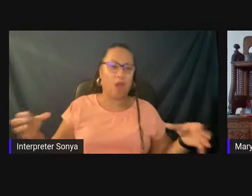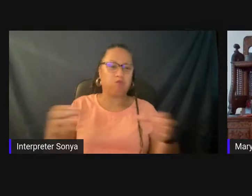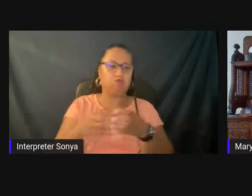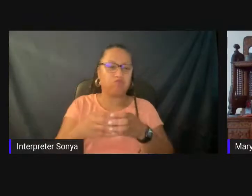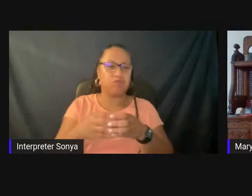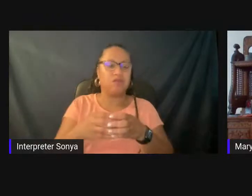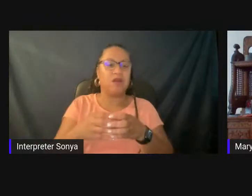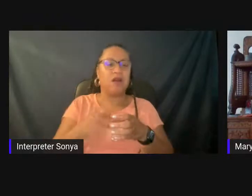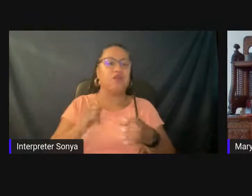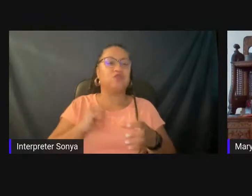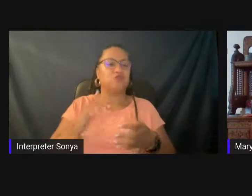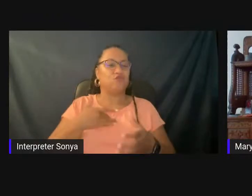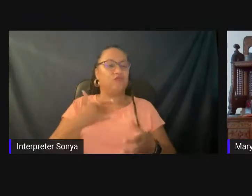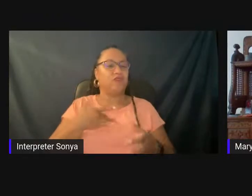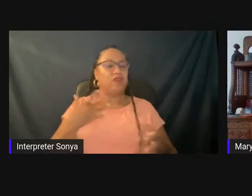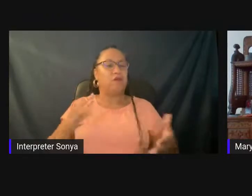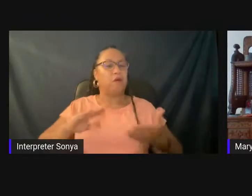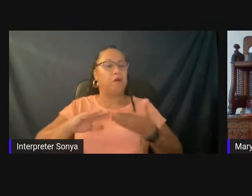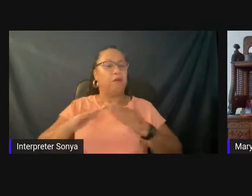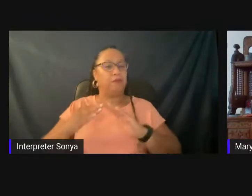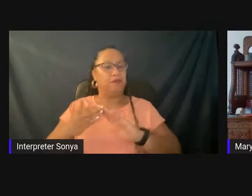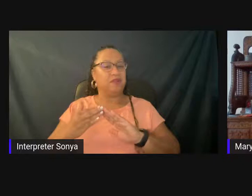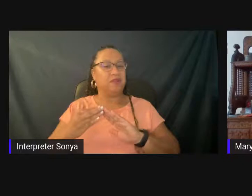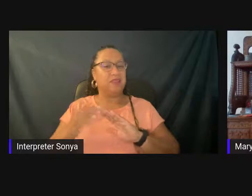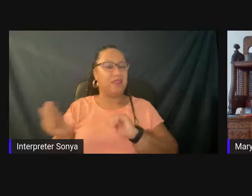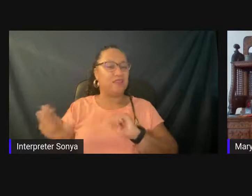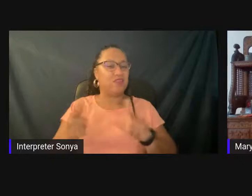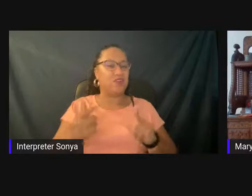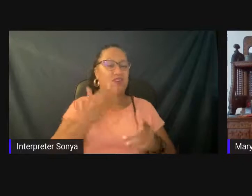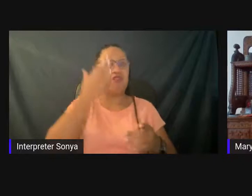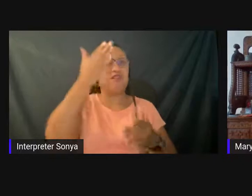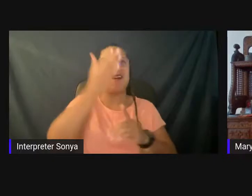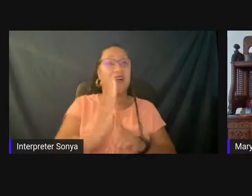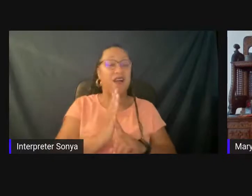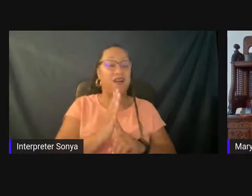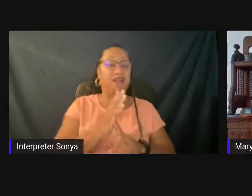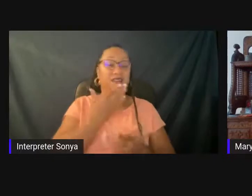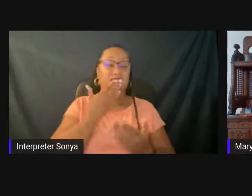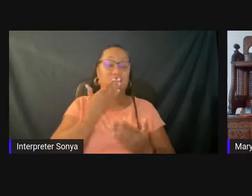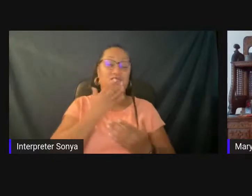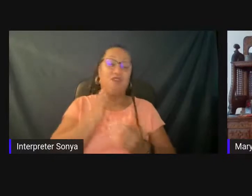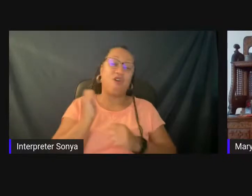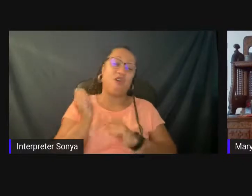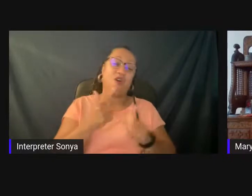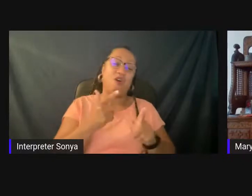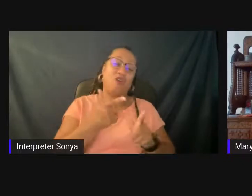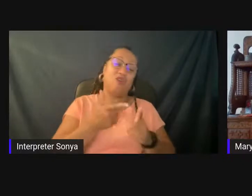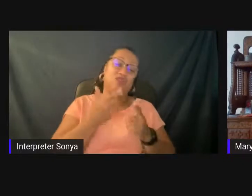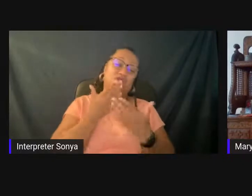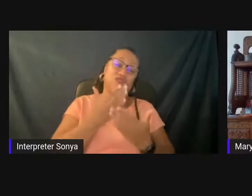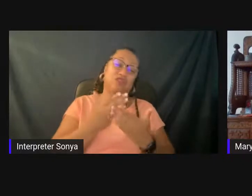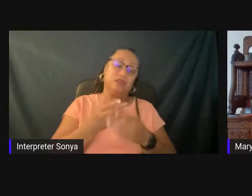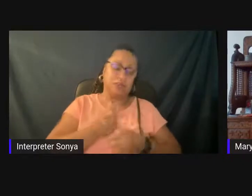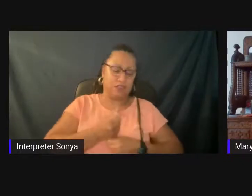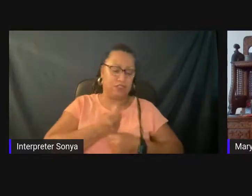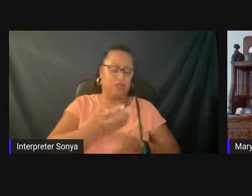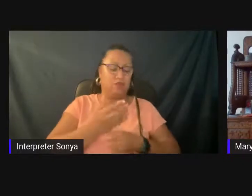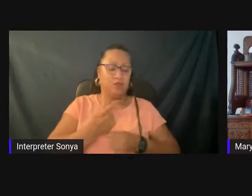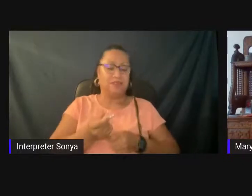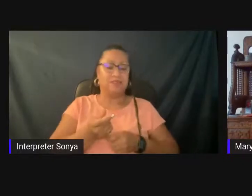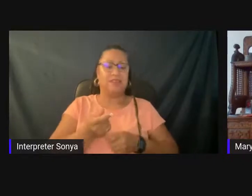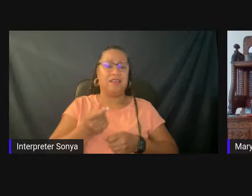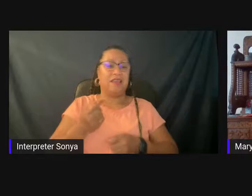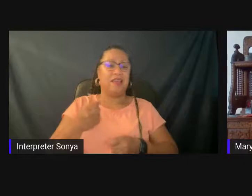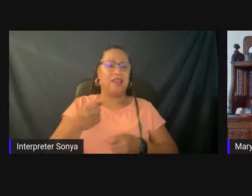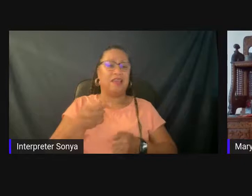to feel community. It's all God, it's all good, expressing magnificently in us, as us, through